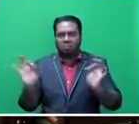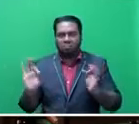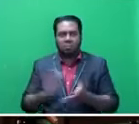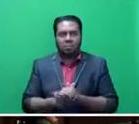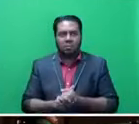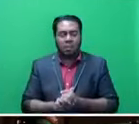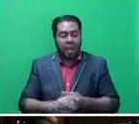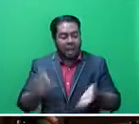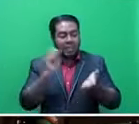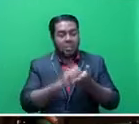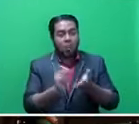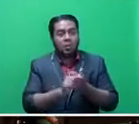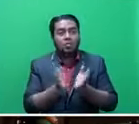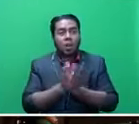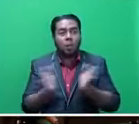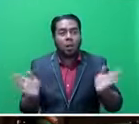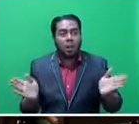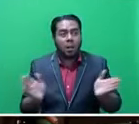Secretary General.